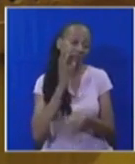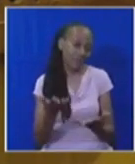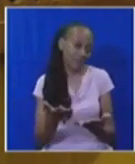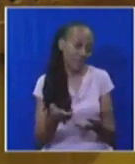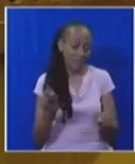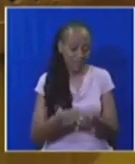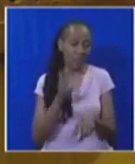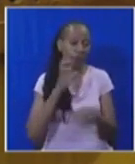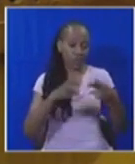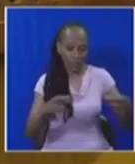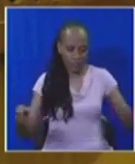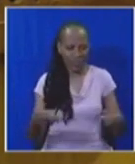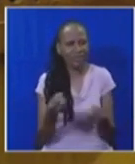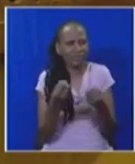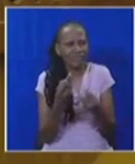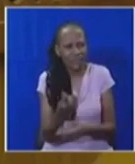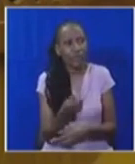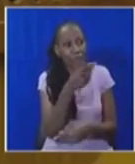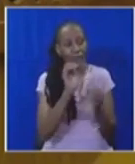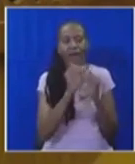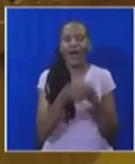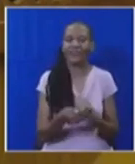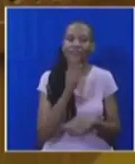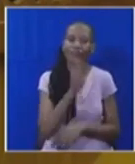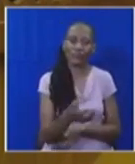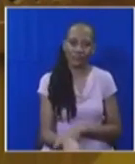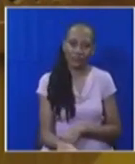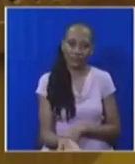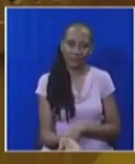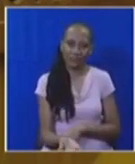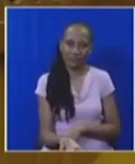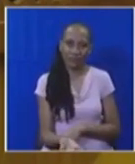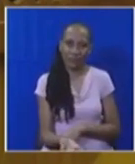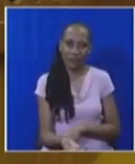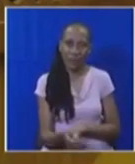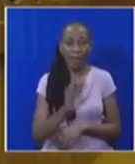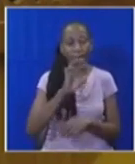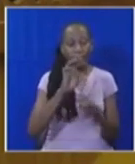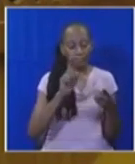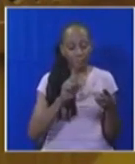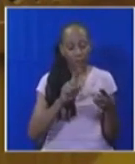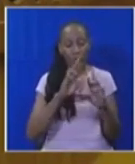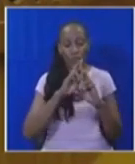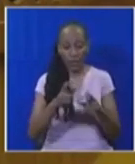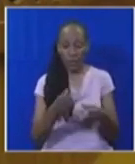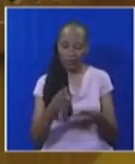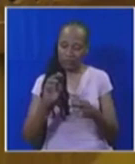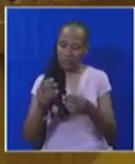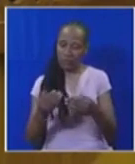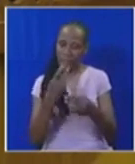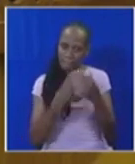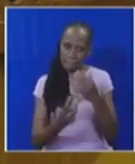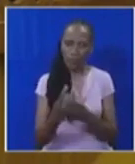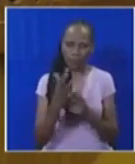resources and sewage disposal systems from the South African public. These blue and green drop reports contain crucial information that the